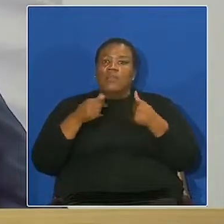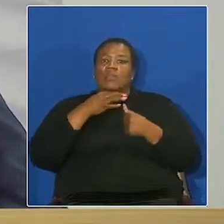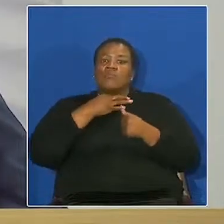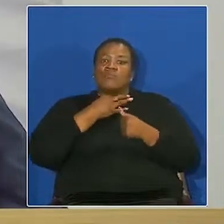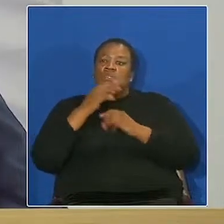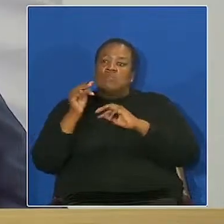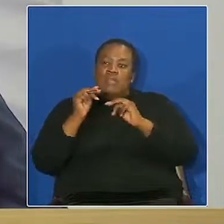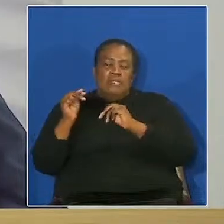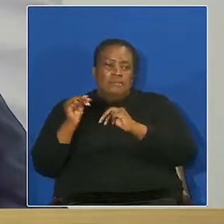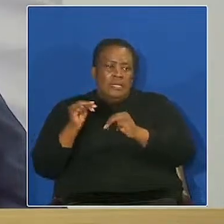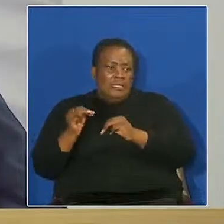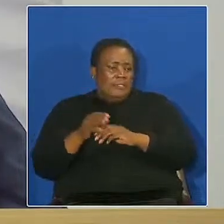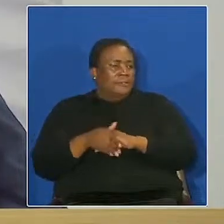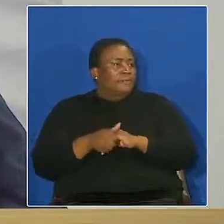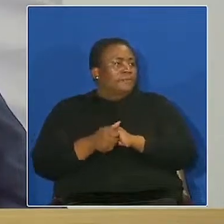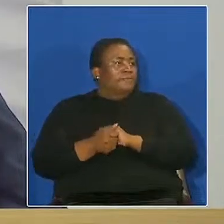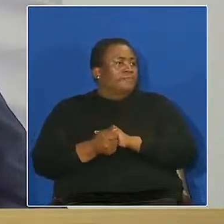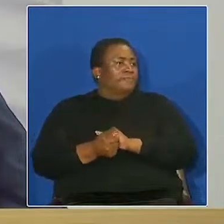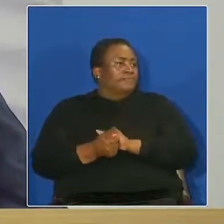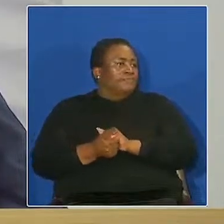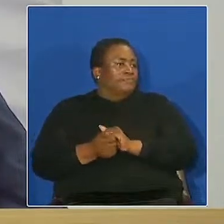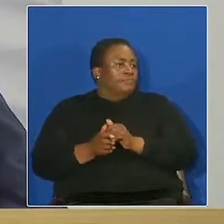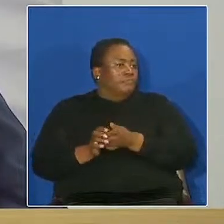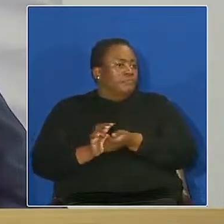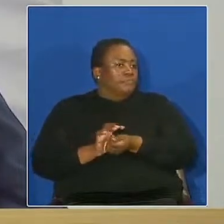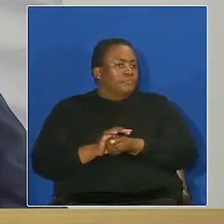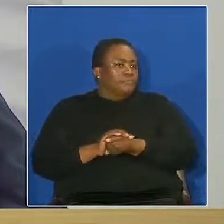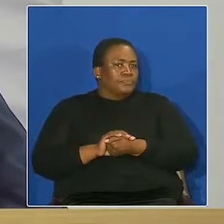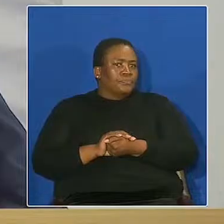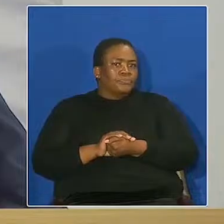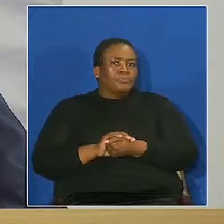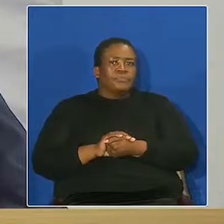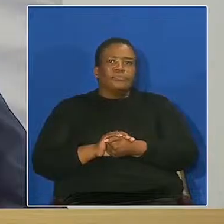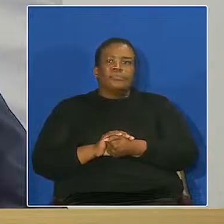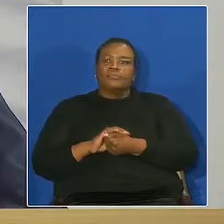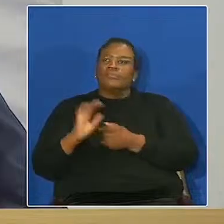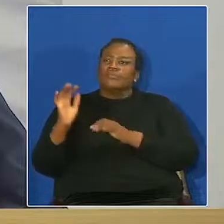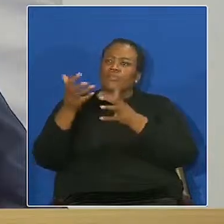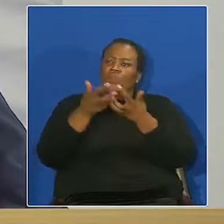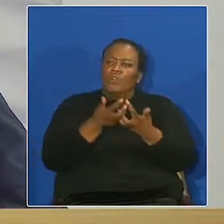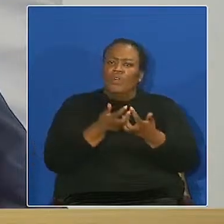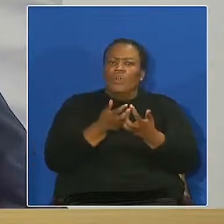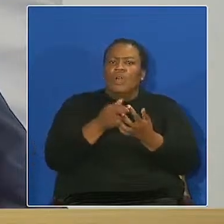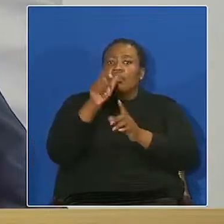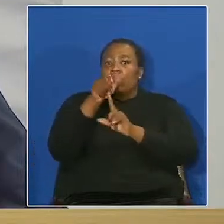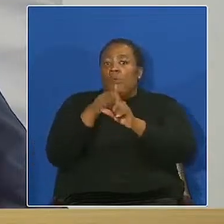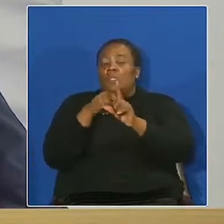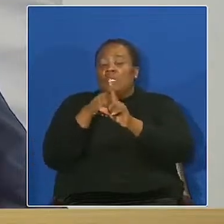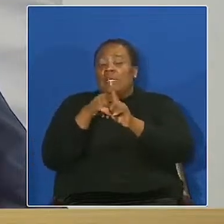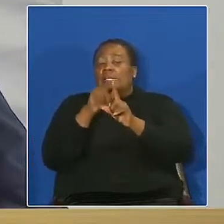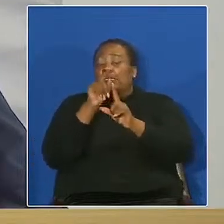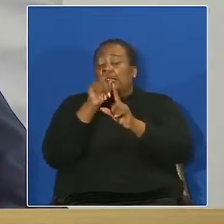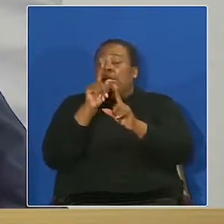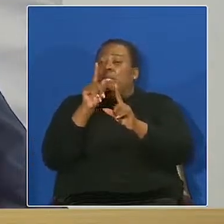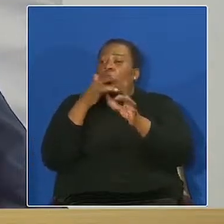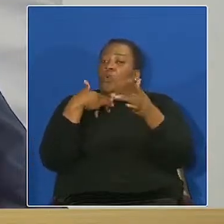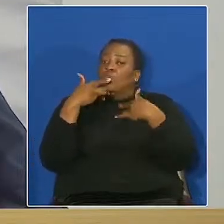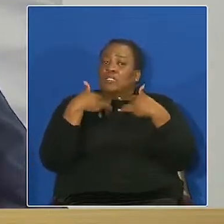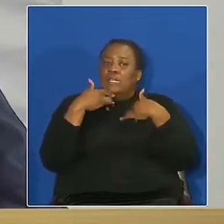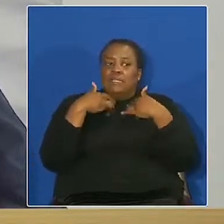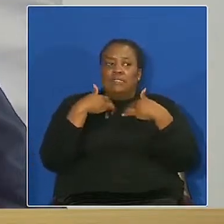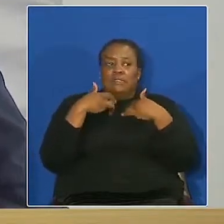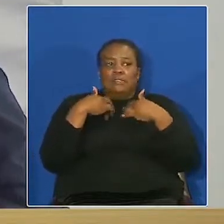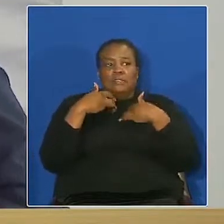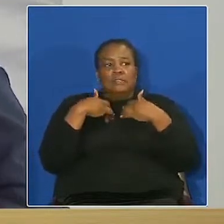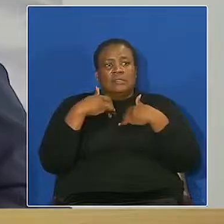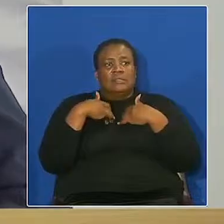And then it's talking to what this person is concerned about, that